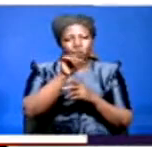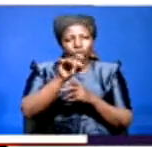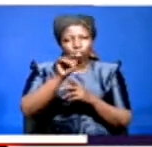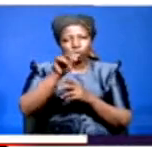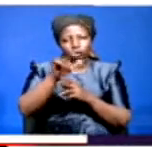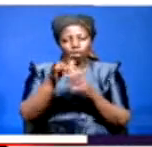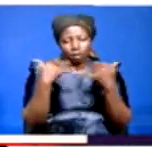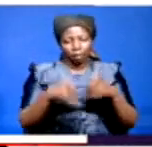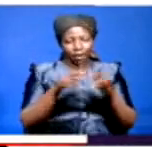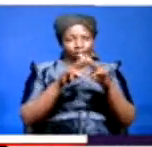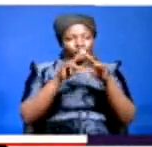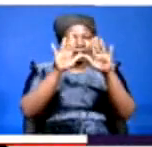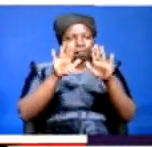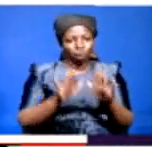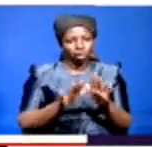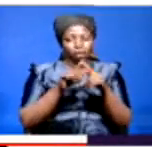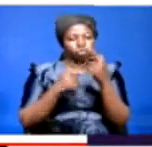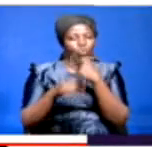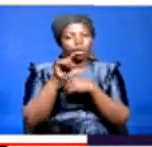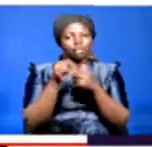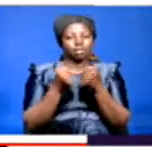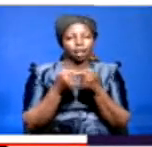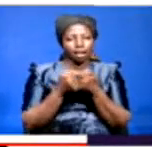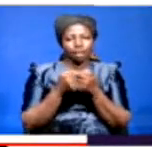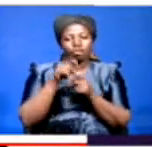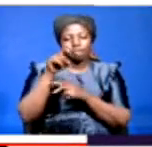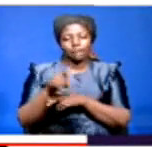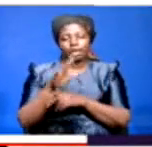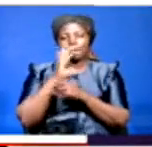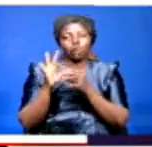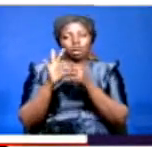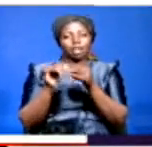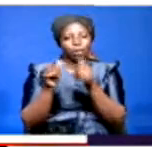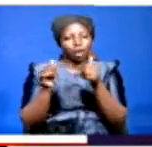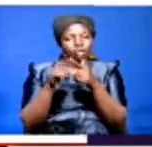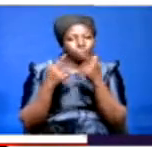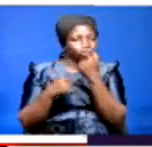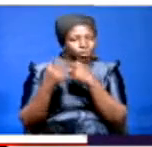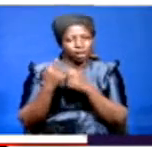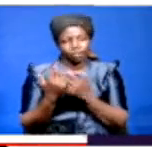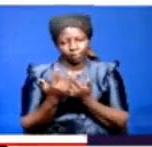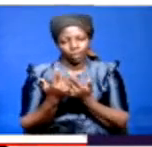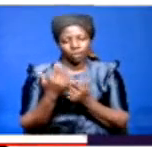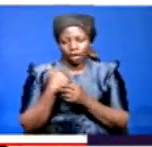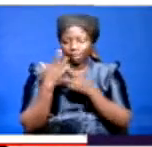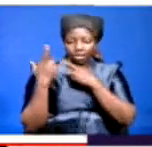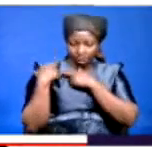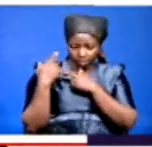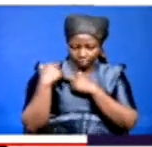match. You've got to work collectively to be able to stop any player like that. Of course, there's a responsibility on his direct